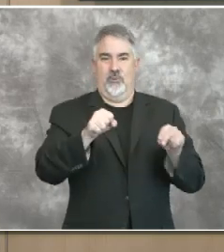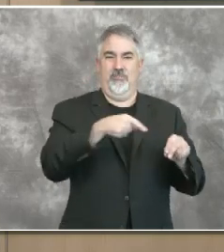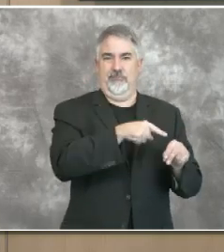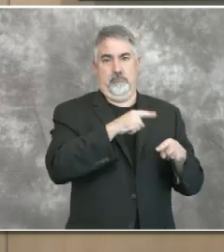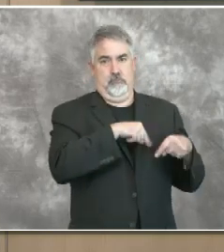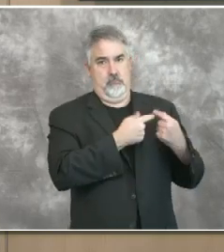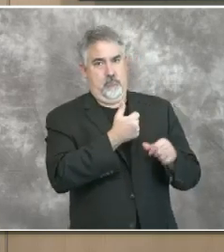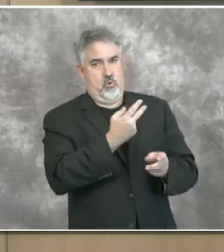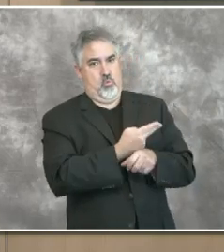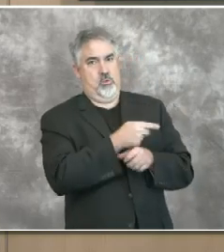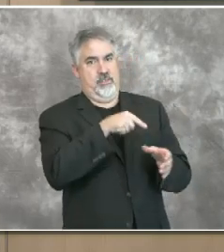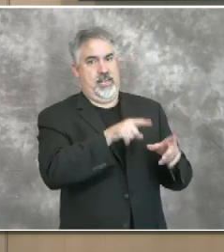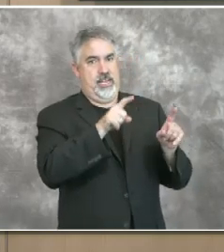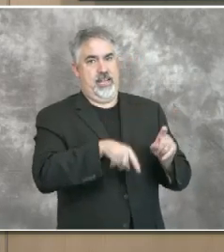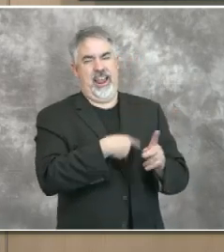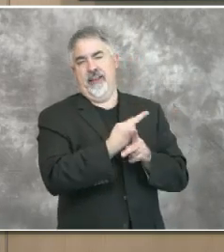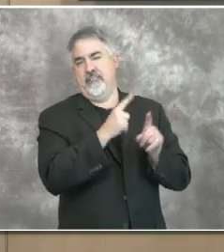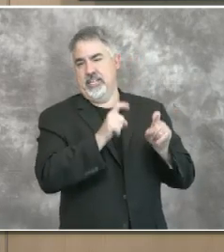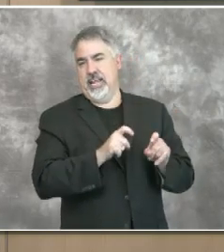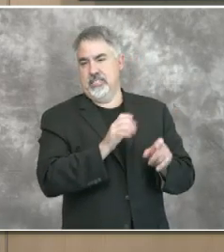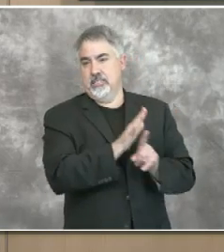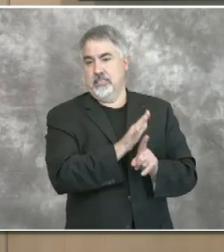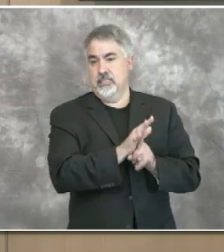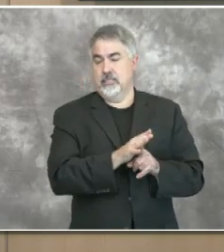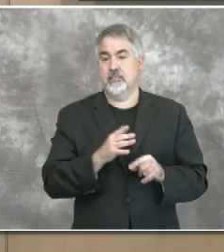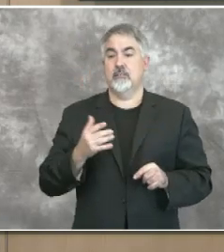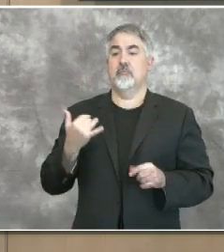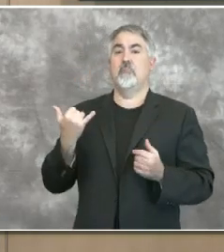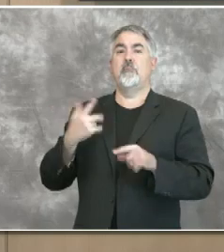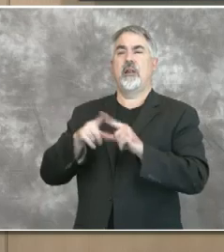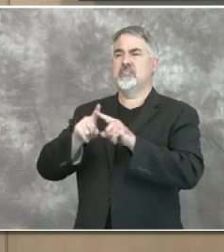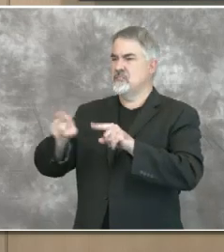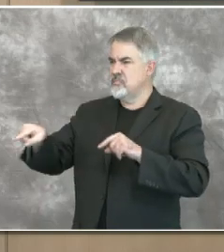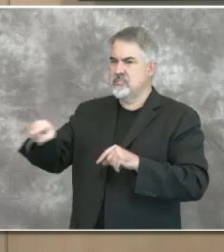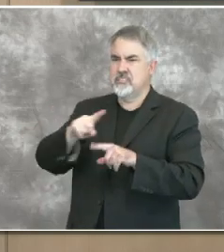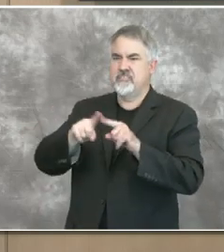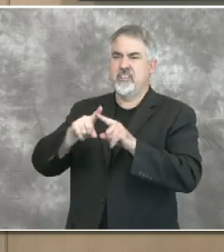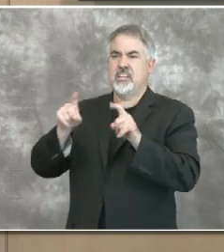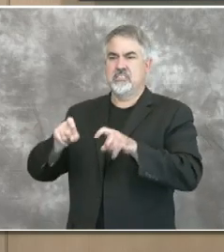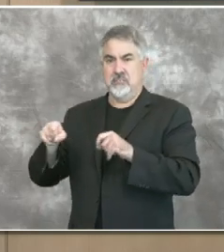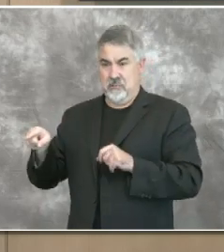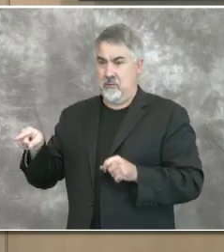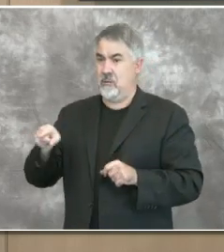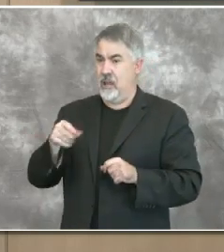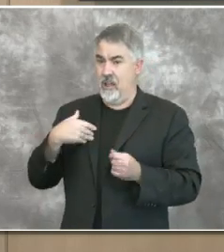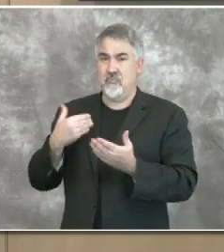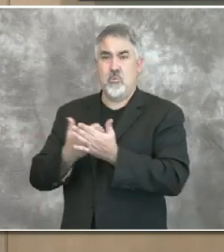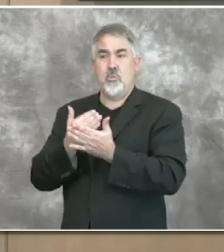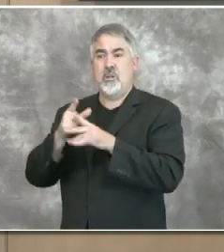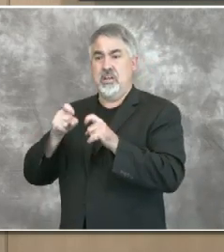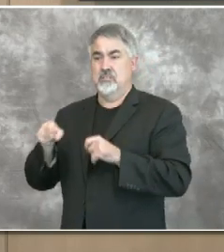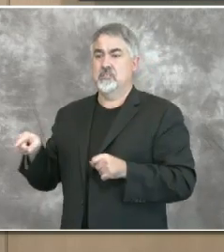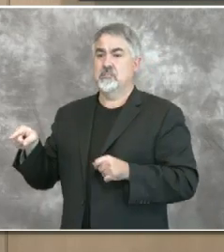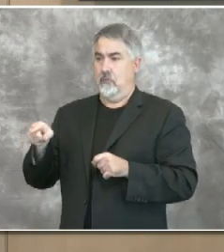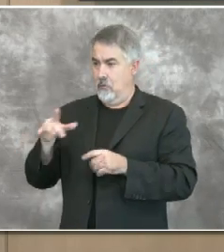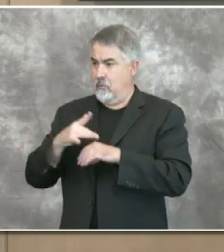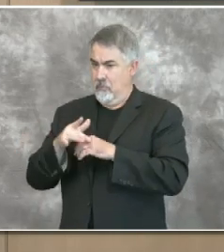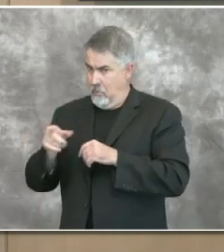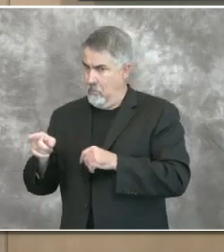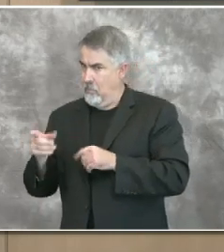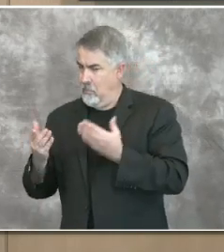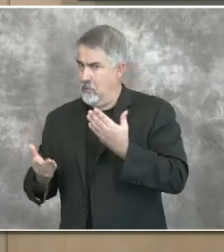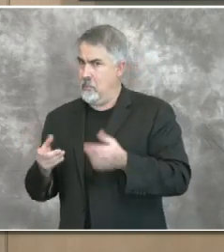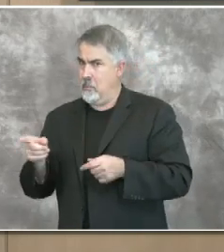get a positive test. Many of the tests that are becoming increasingly available, and you may have heard about